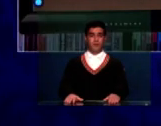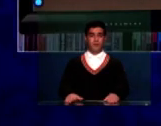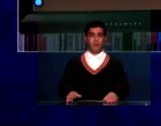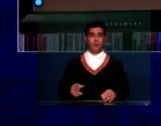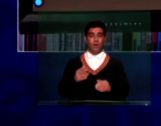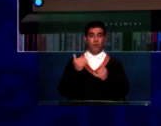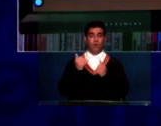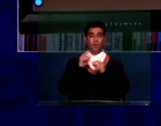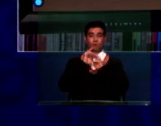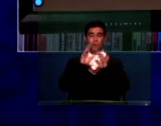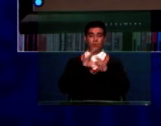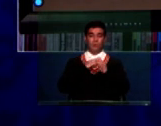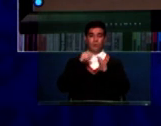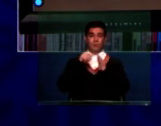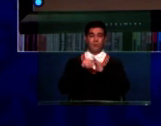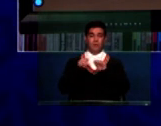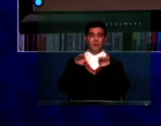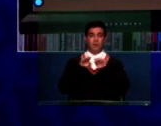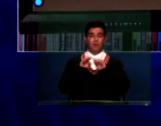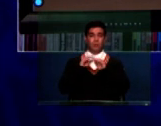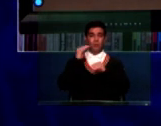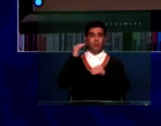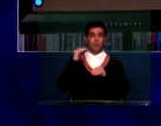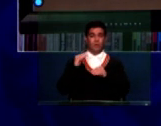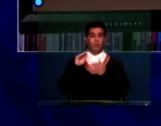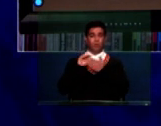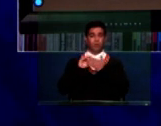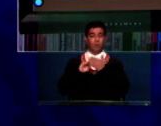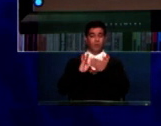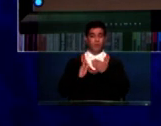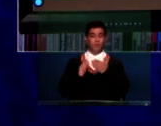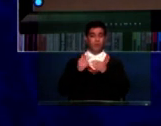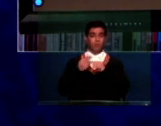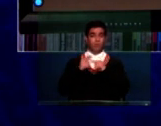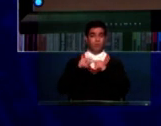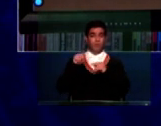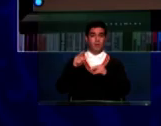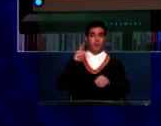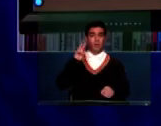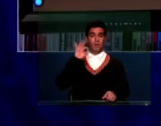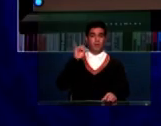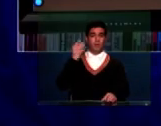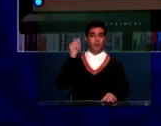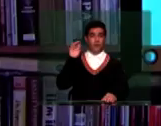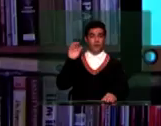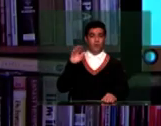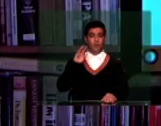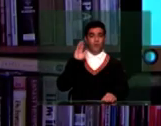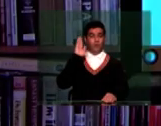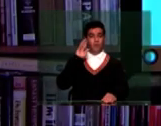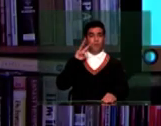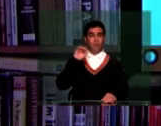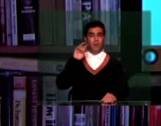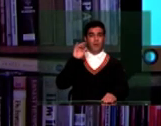Aniqlangan koeffitsientlarni tegishli tenglamalarga qo'yib olamiz. Ya'ni xlorat ionini oldiga 5 qo'yamiz, suv molekulasining